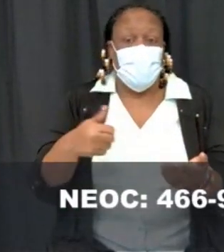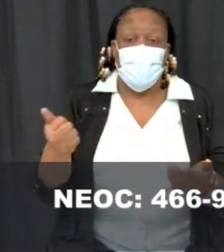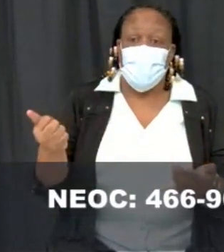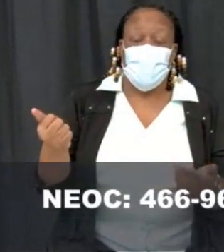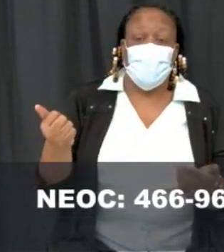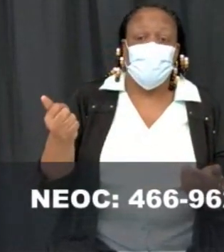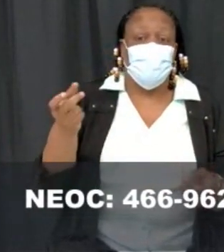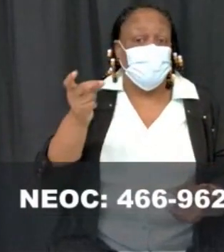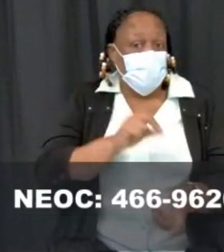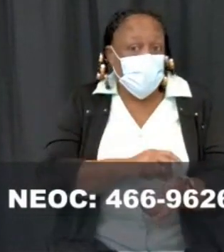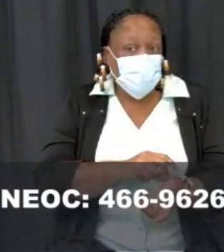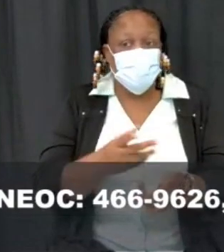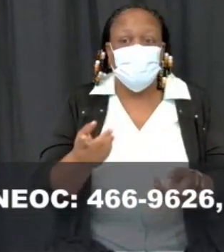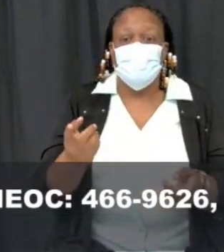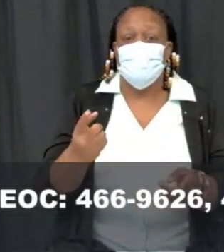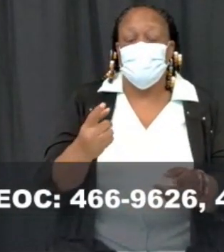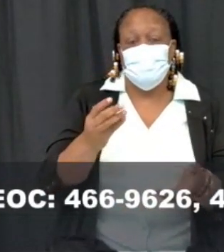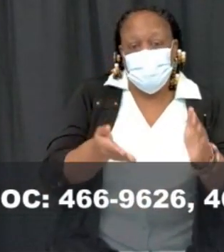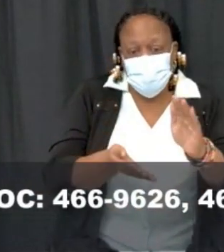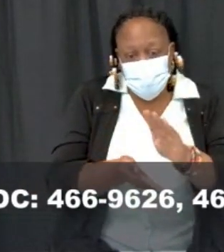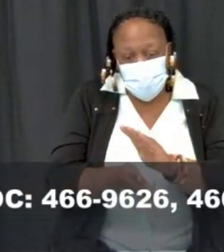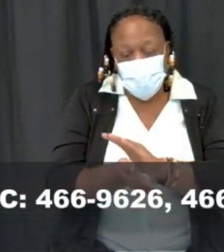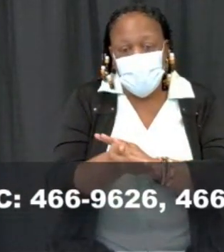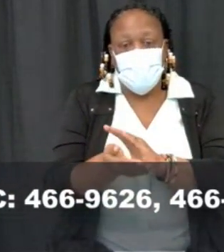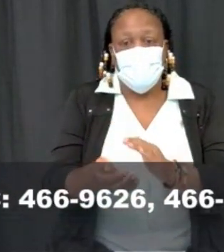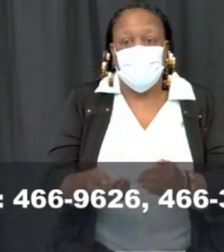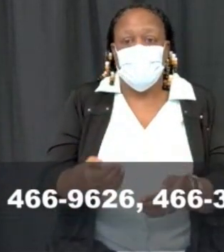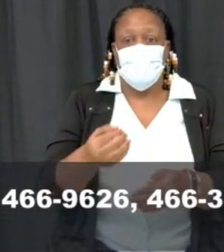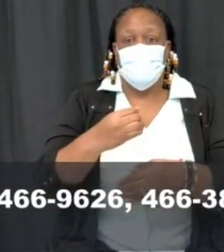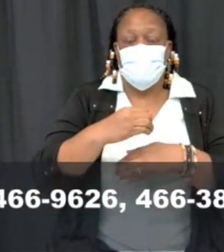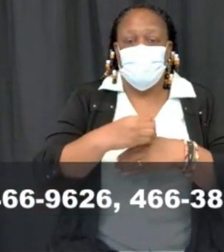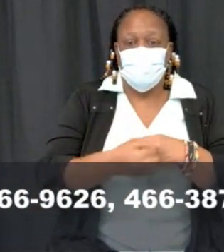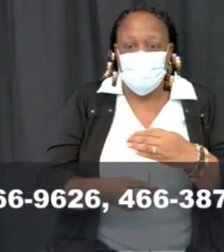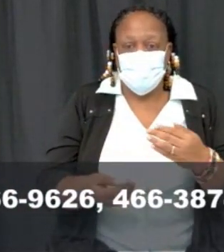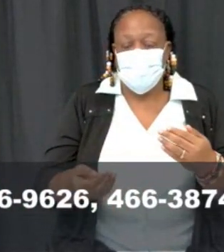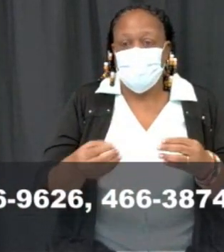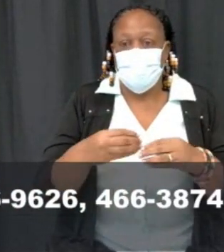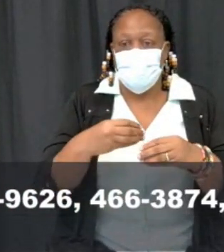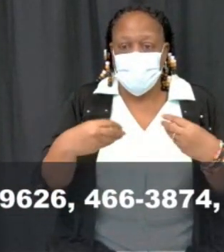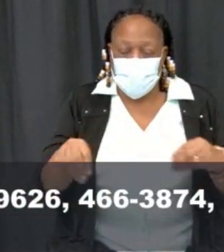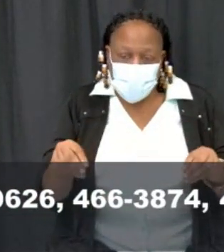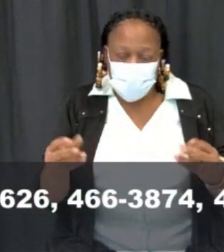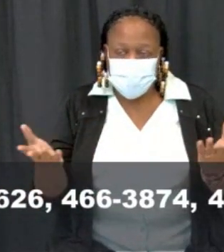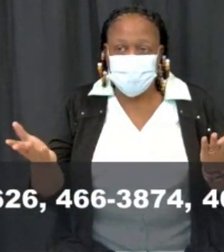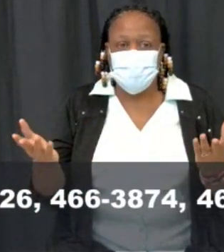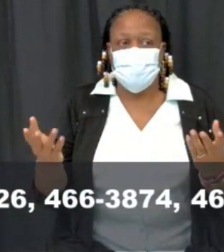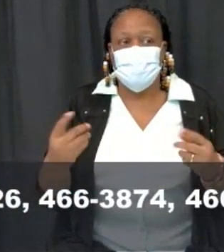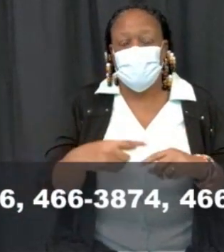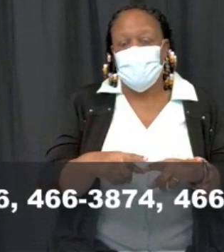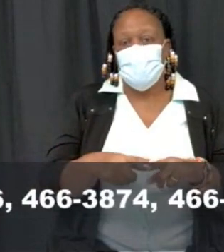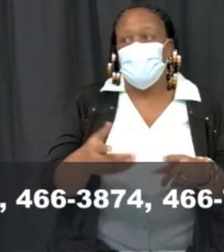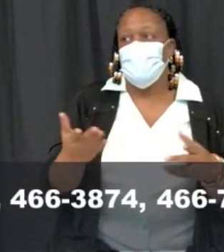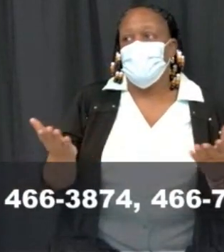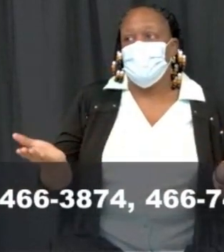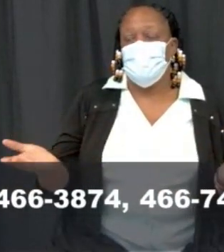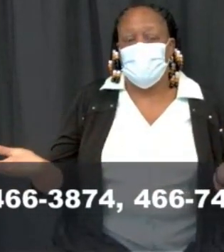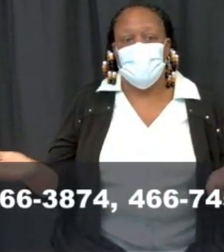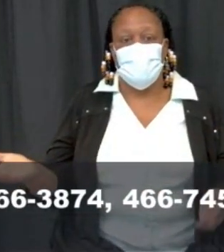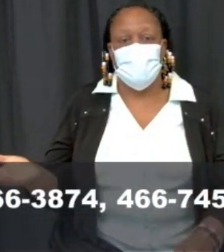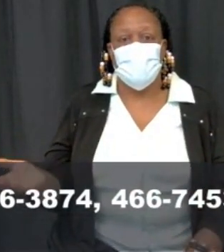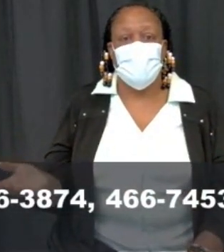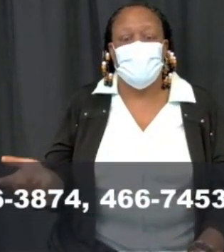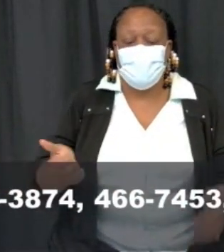private medical facilities, banks and credit unions, approved hotels or quarantine facilities, approved